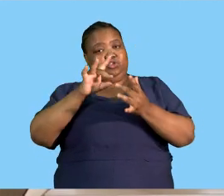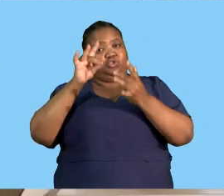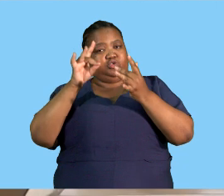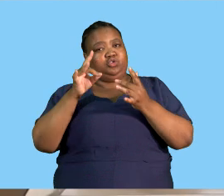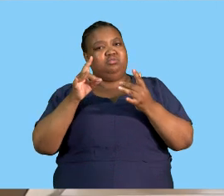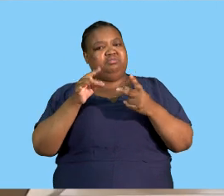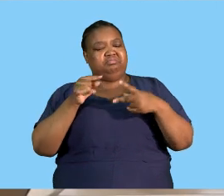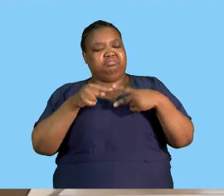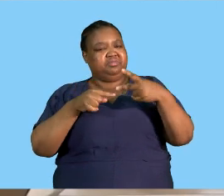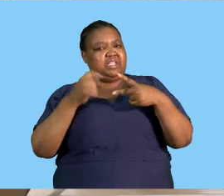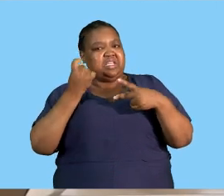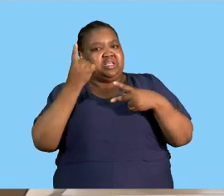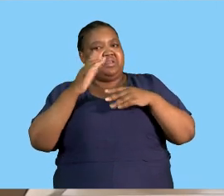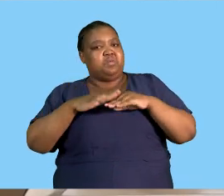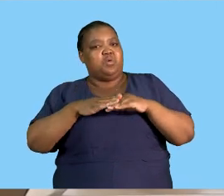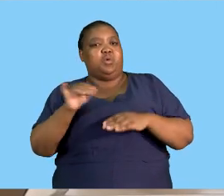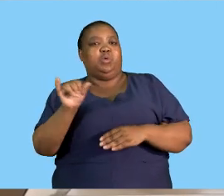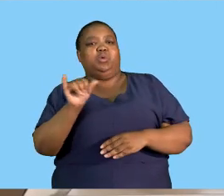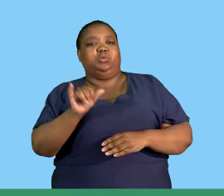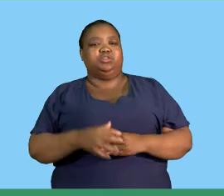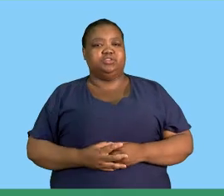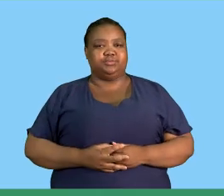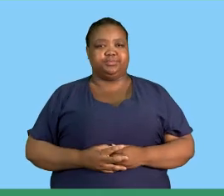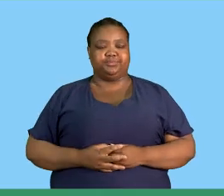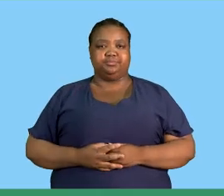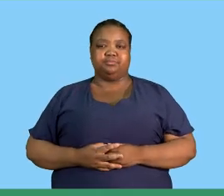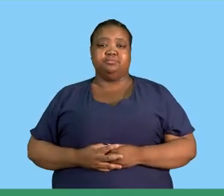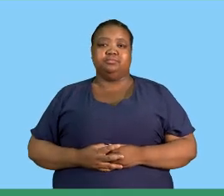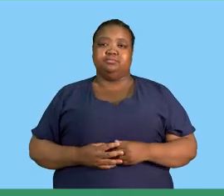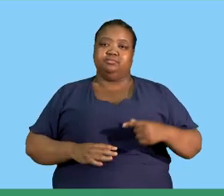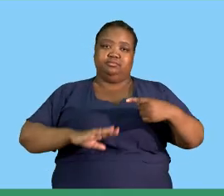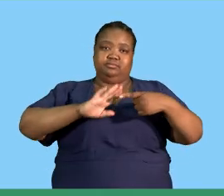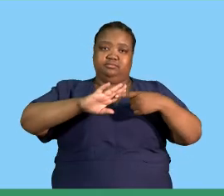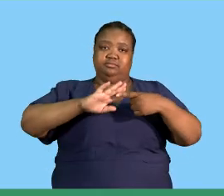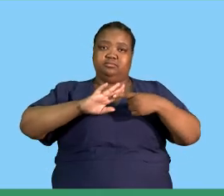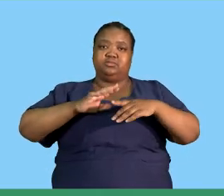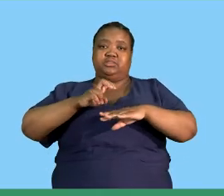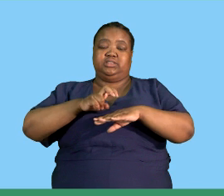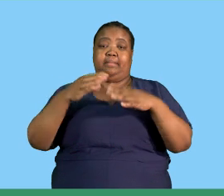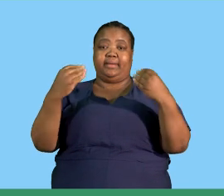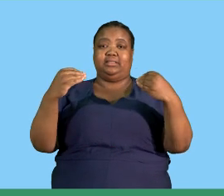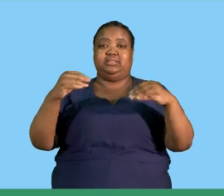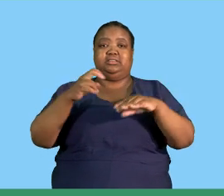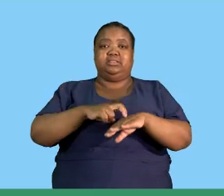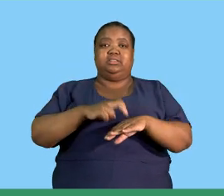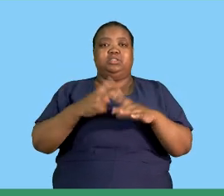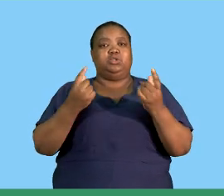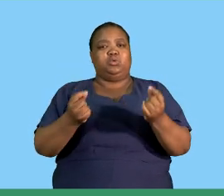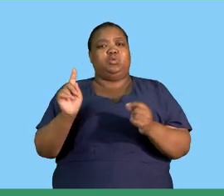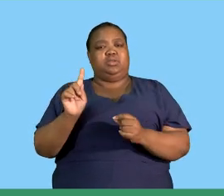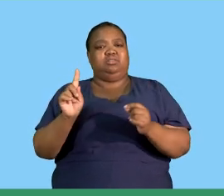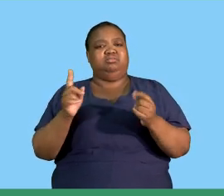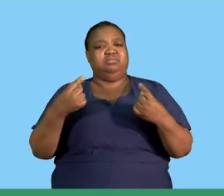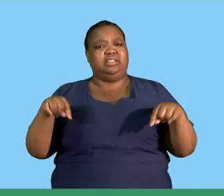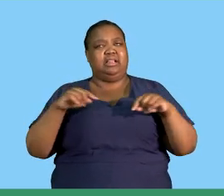you to choose the one that you understand best. Right, so now the first thing that we need to do as a business, we need